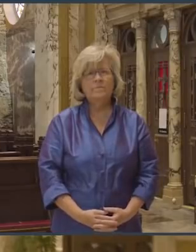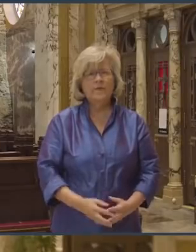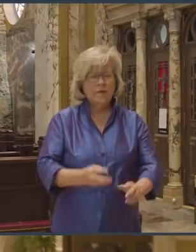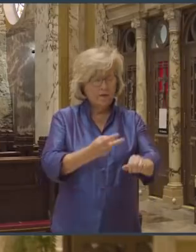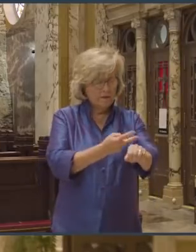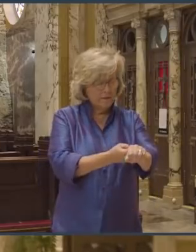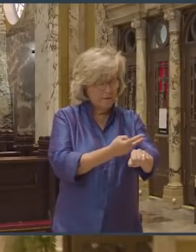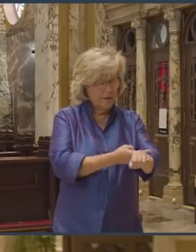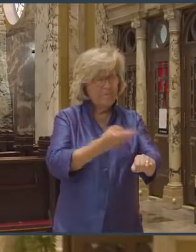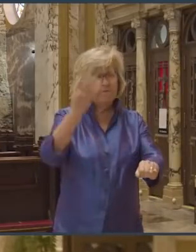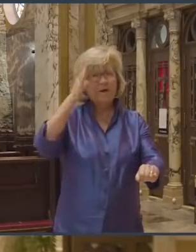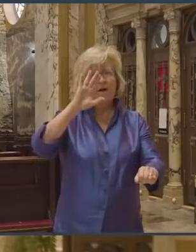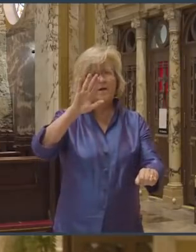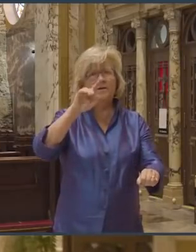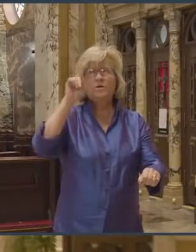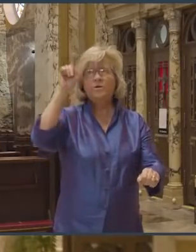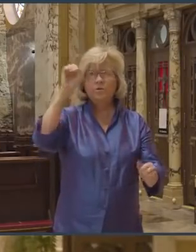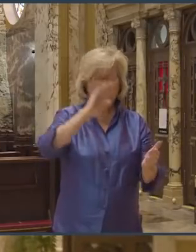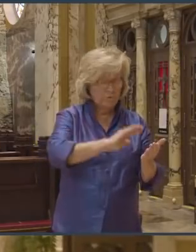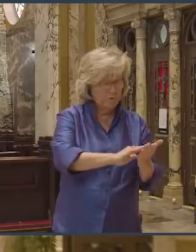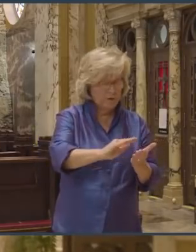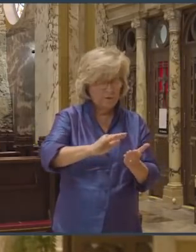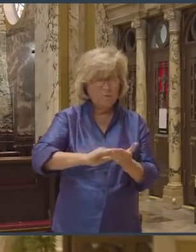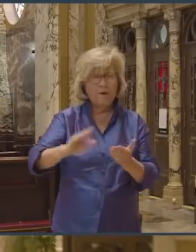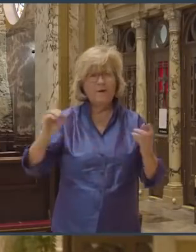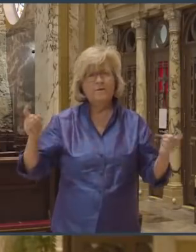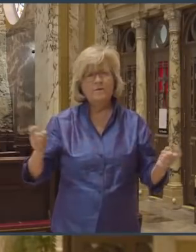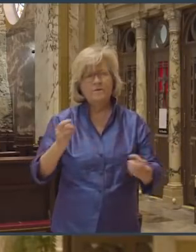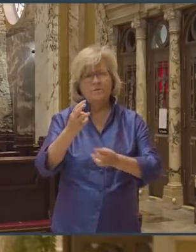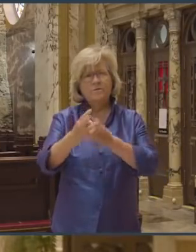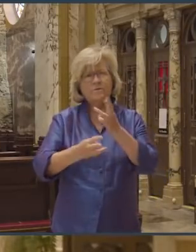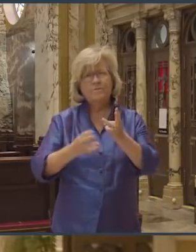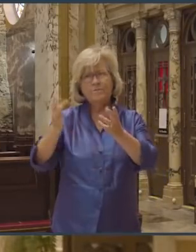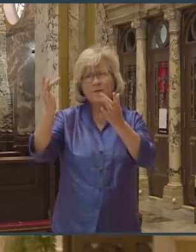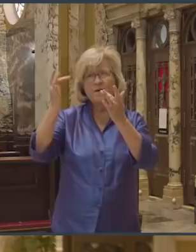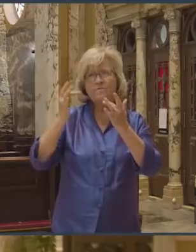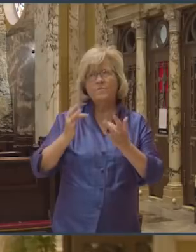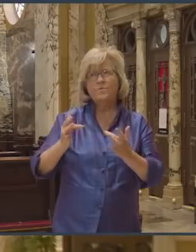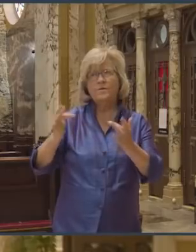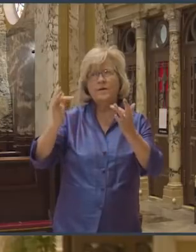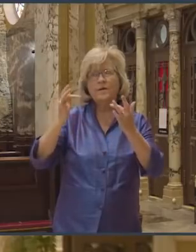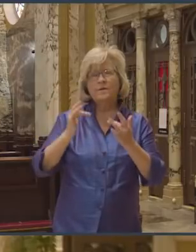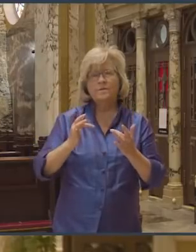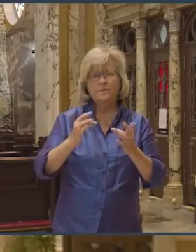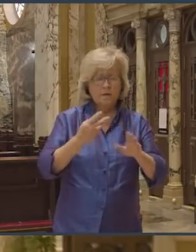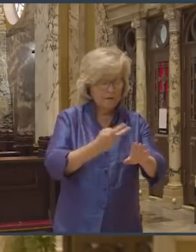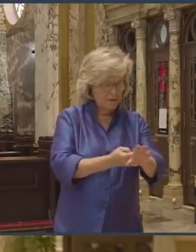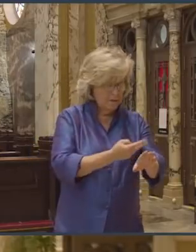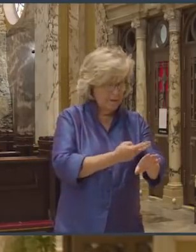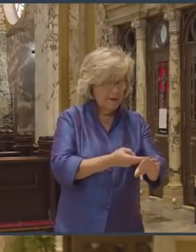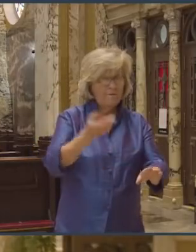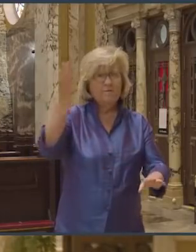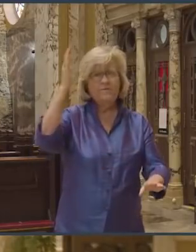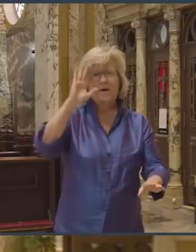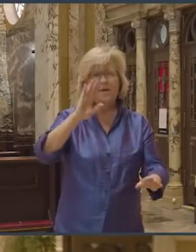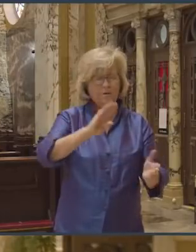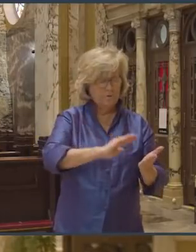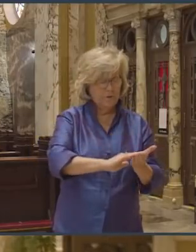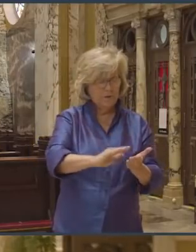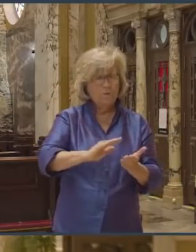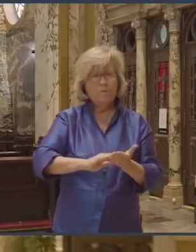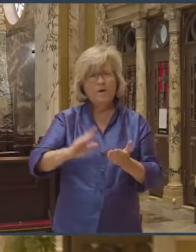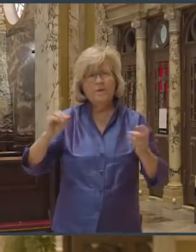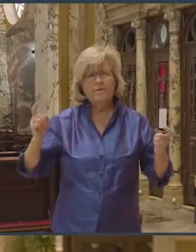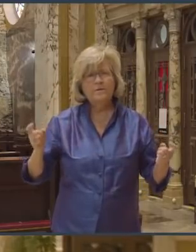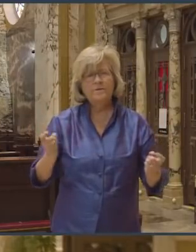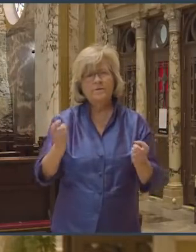Lamb of God, you take away the sins of the world. Have mercy on us. Lamb of God, you take away the